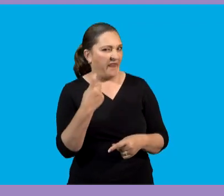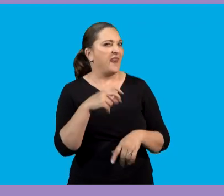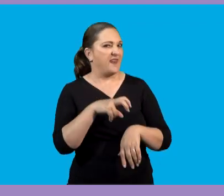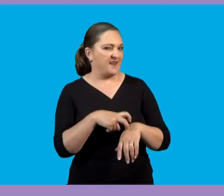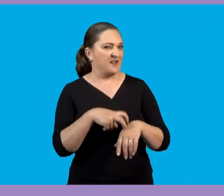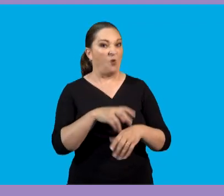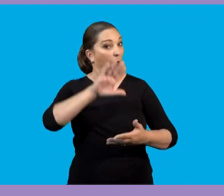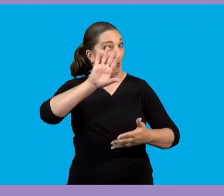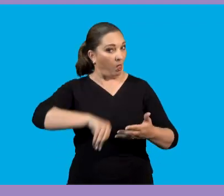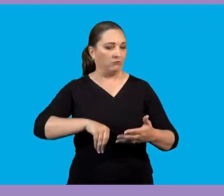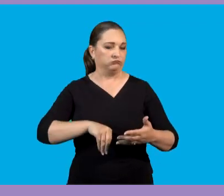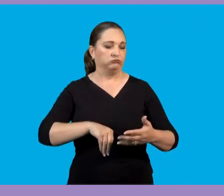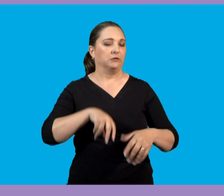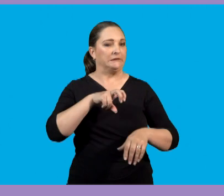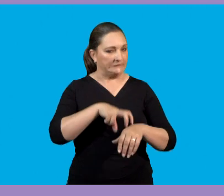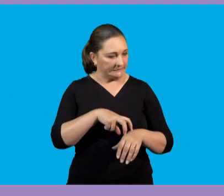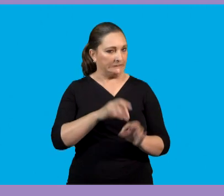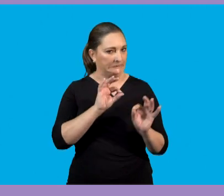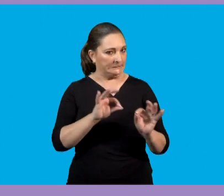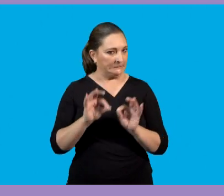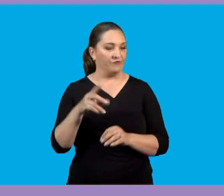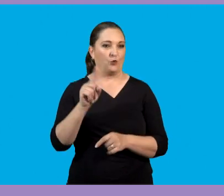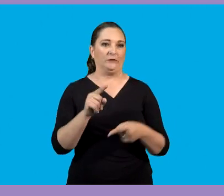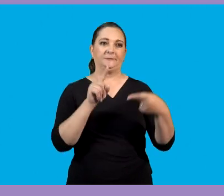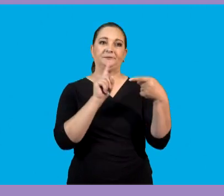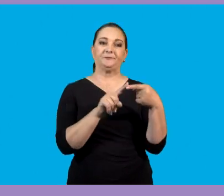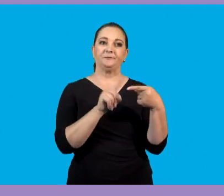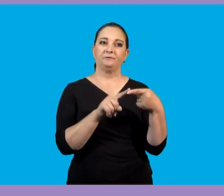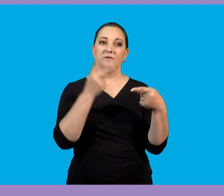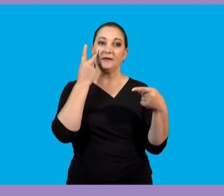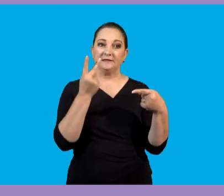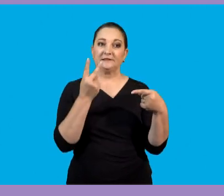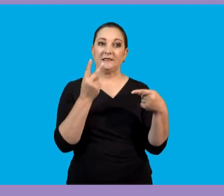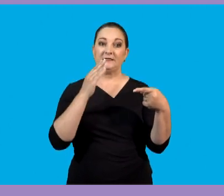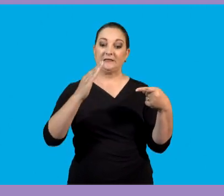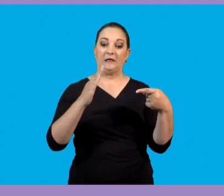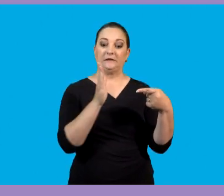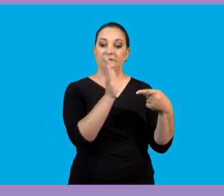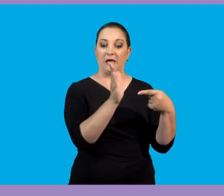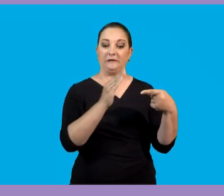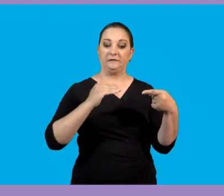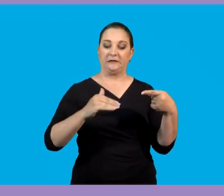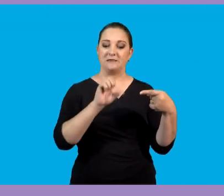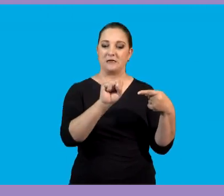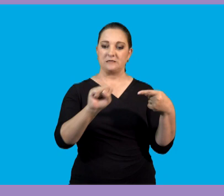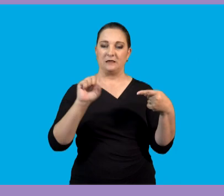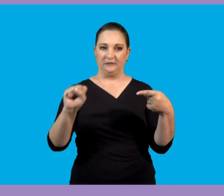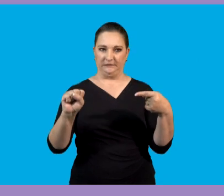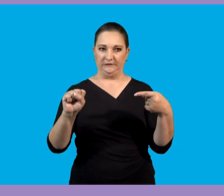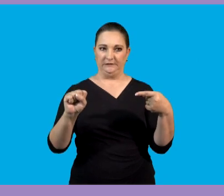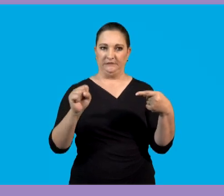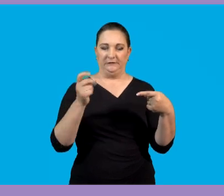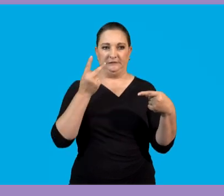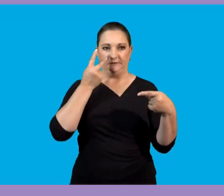of these conditions needs to be met. So let's look at the first condition there, and that is side, side, side, of which